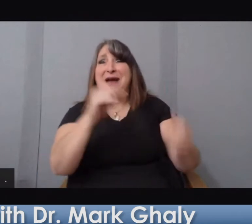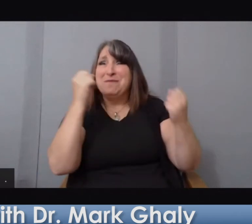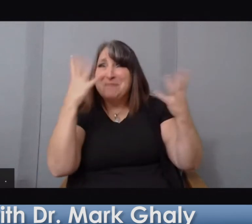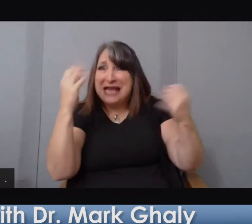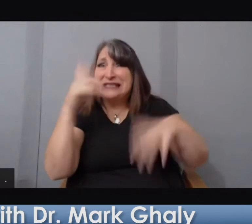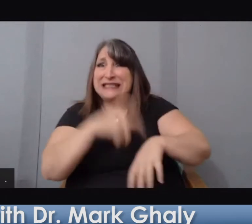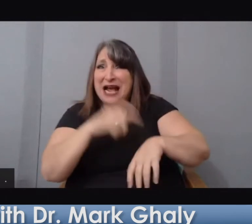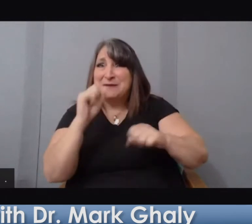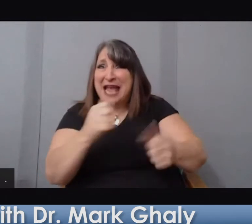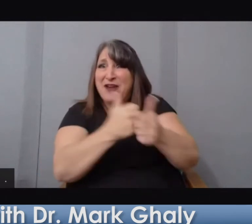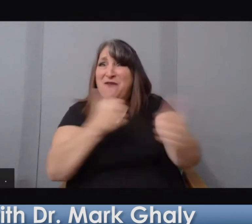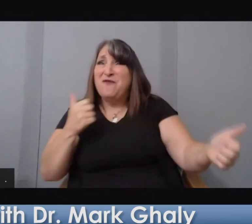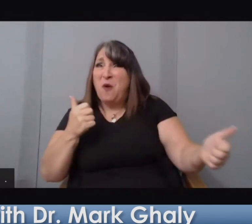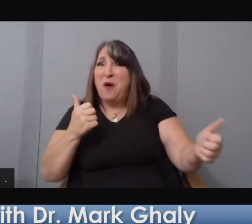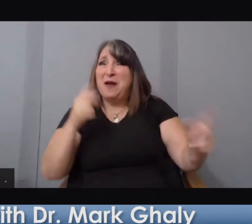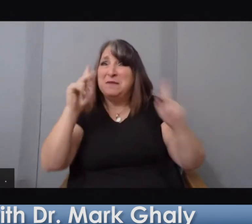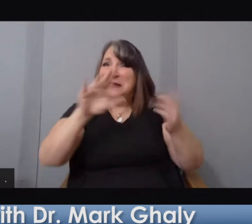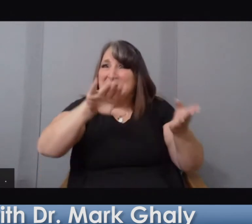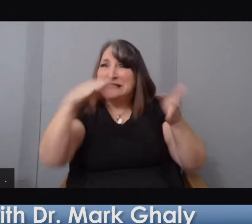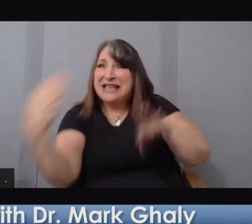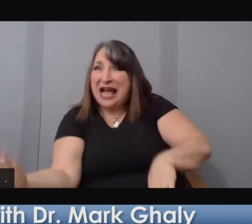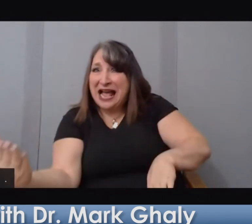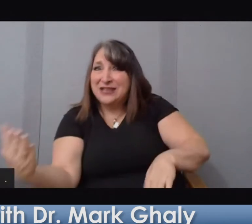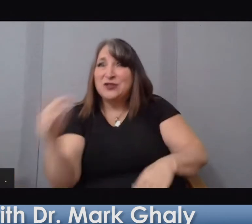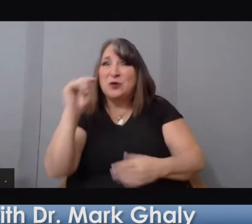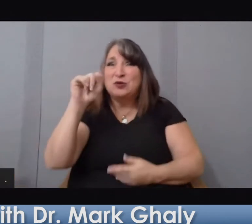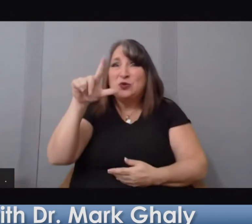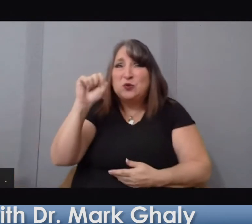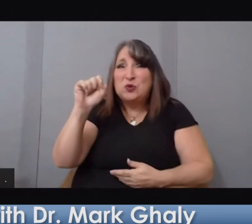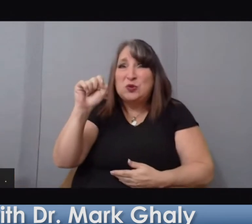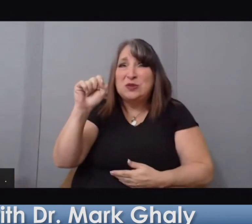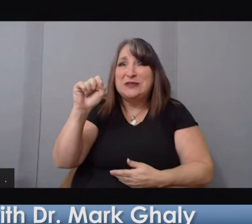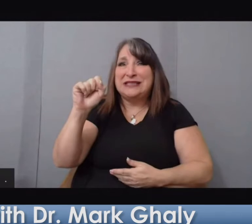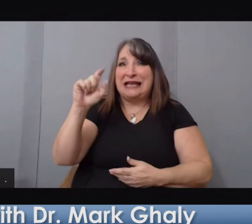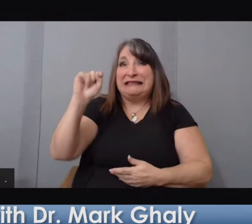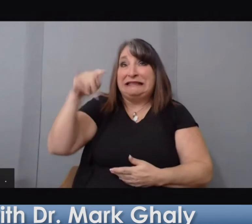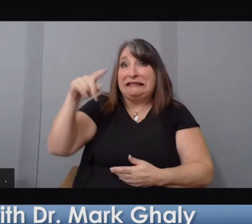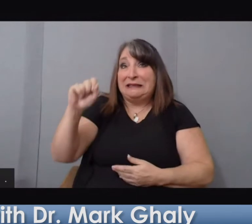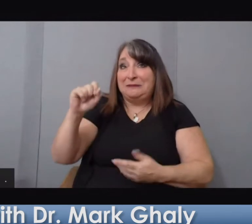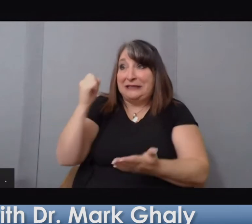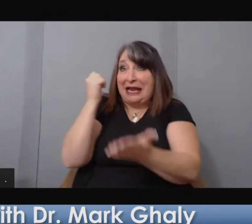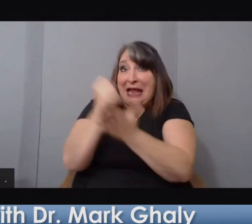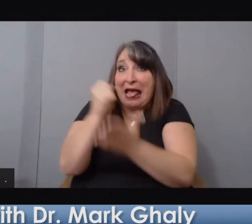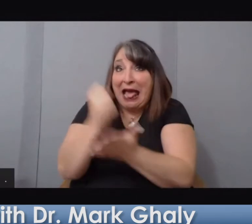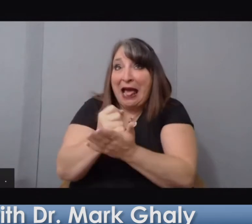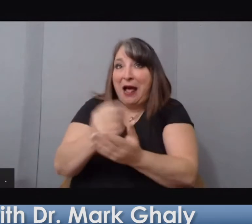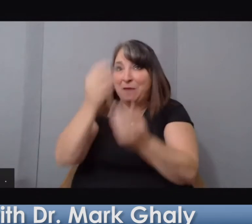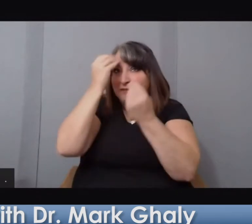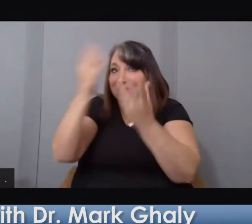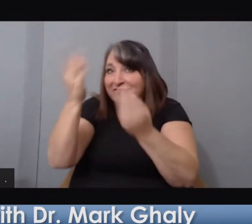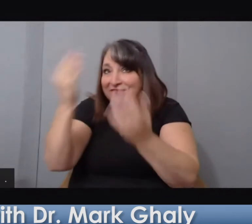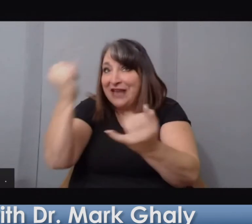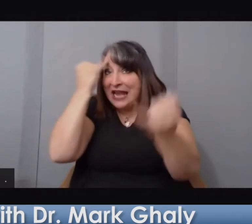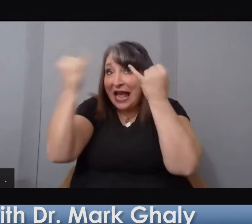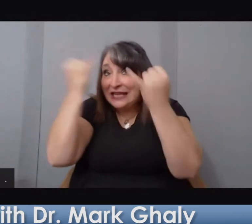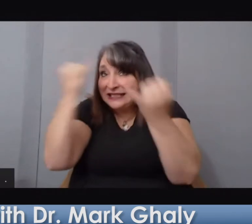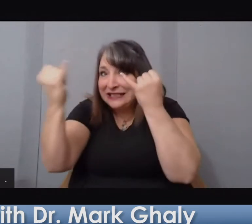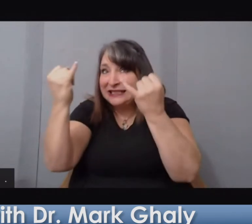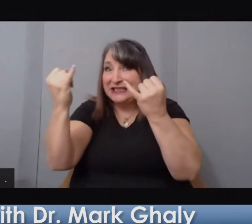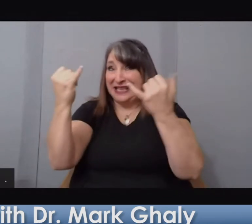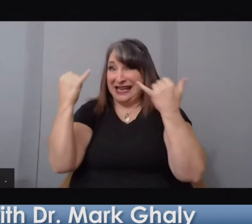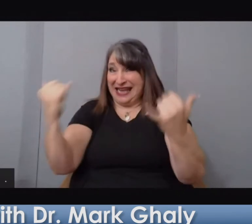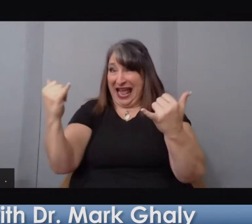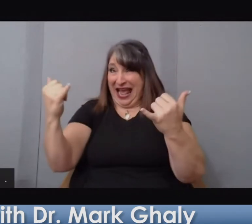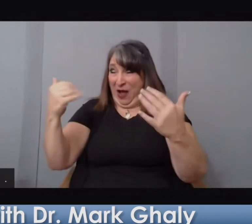And the tools and tips that we're providing, especially moving into the winter and the holiday season, that they